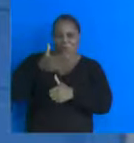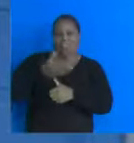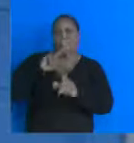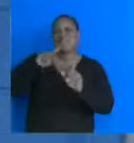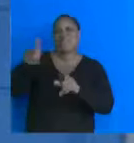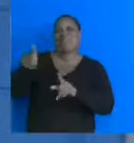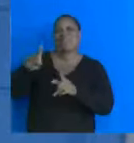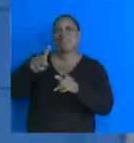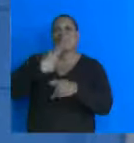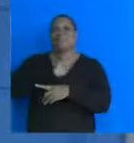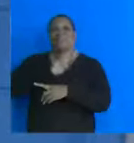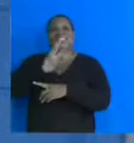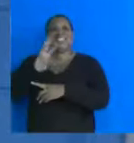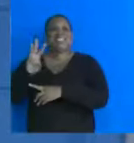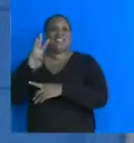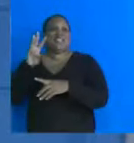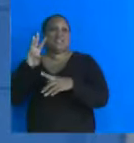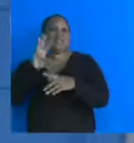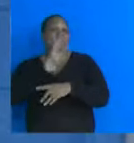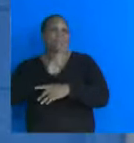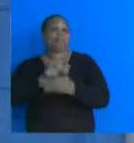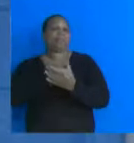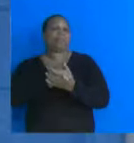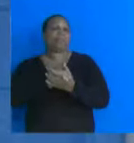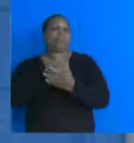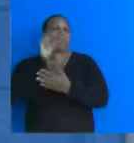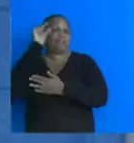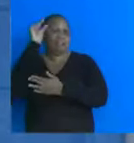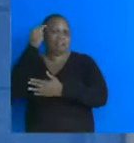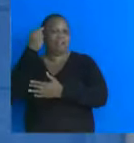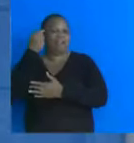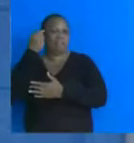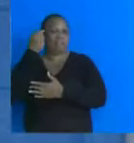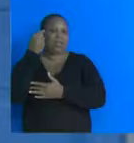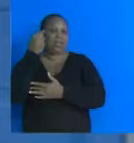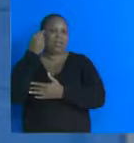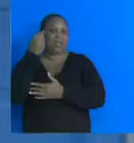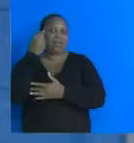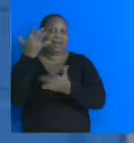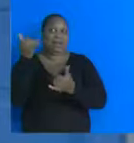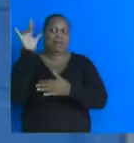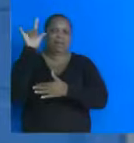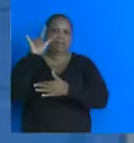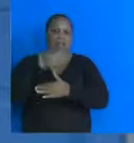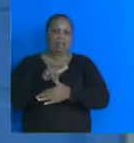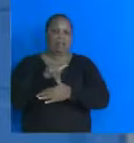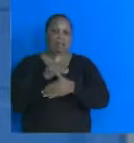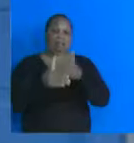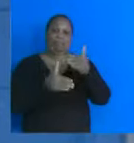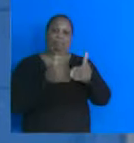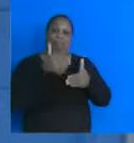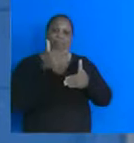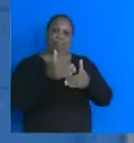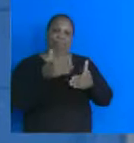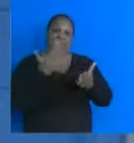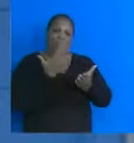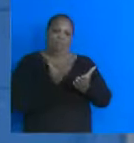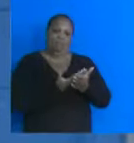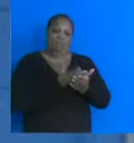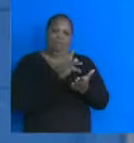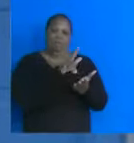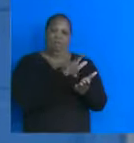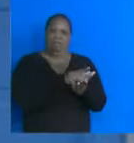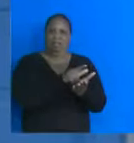government website. Now, a few points regarding the landing process once a traveler has arrived at the Al Wade